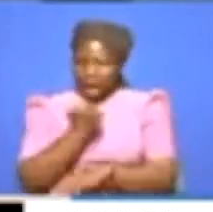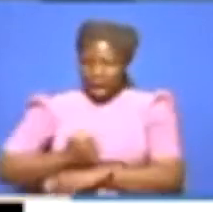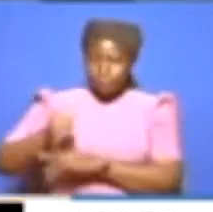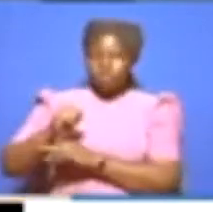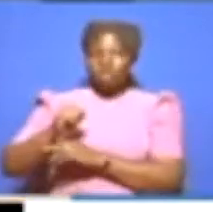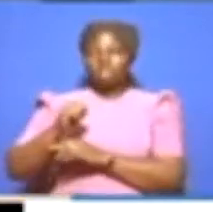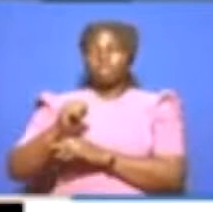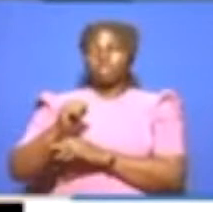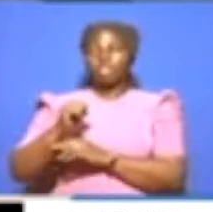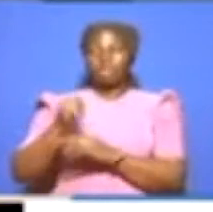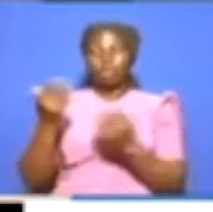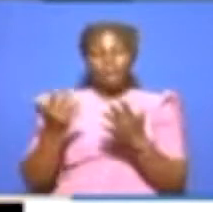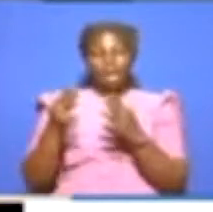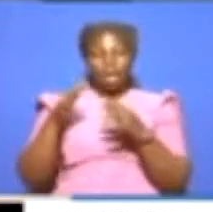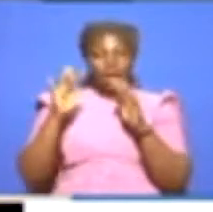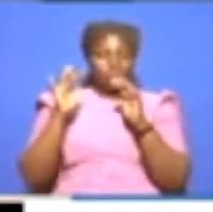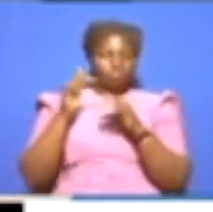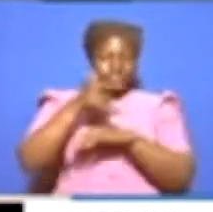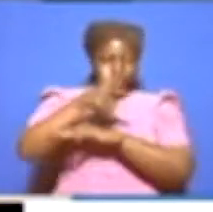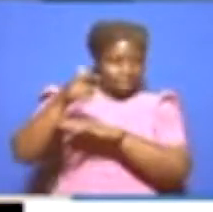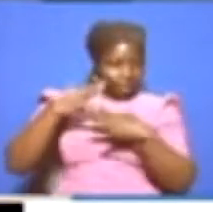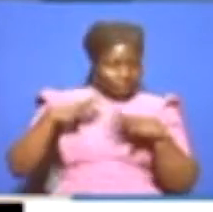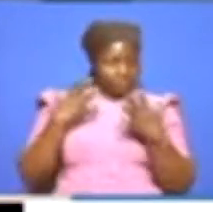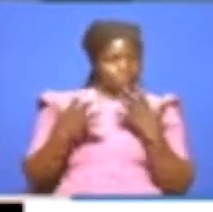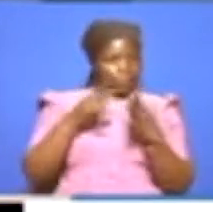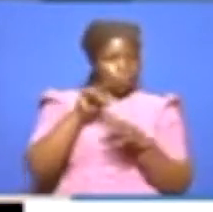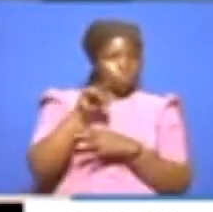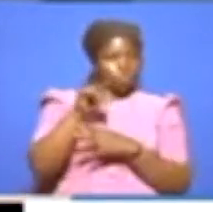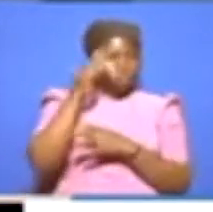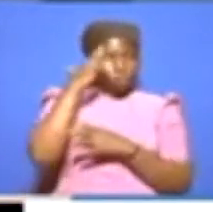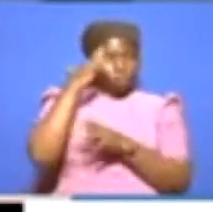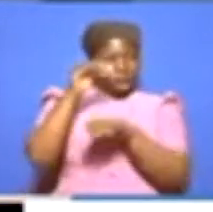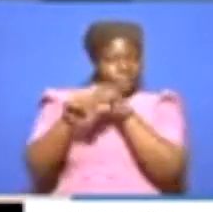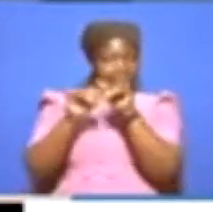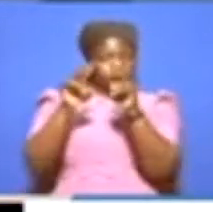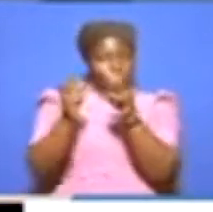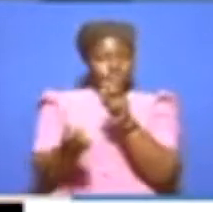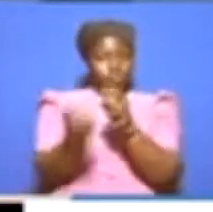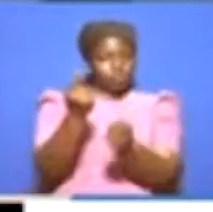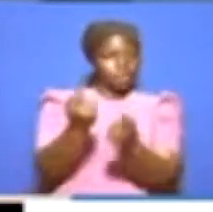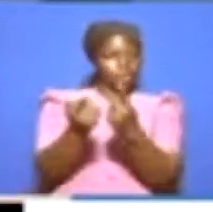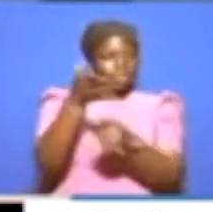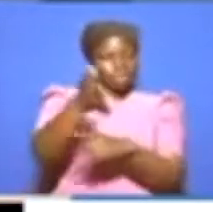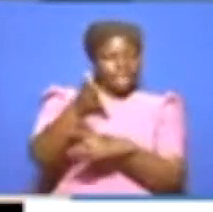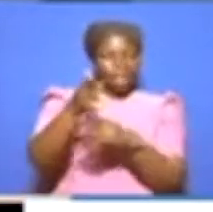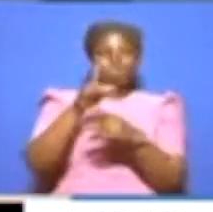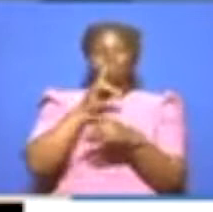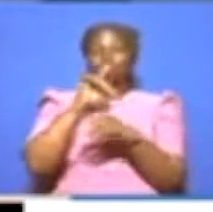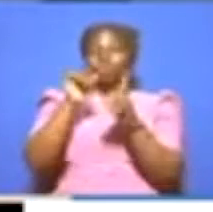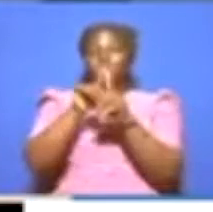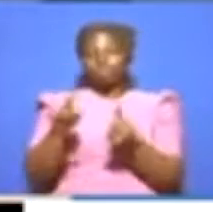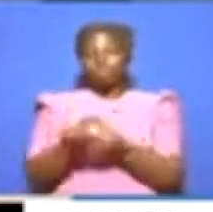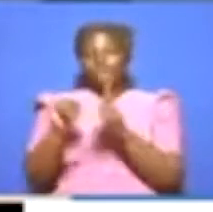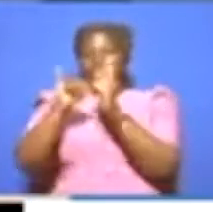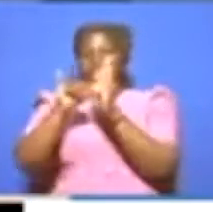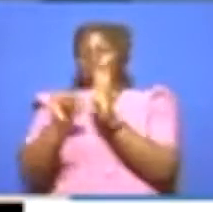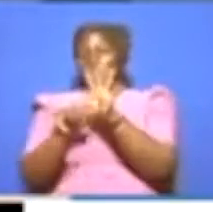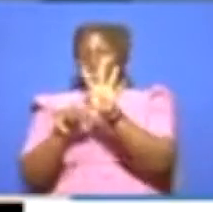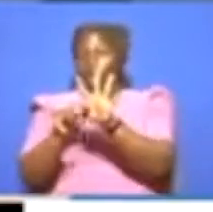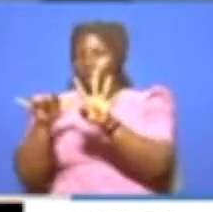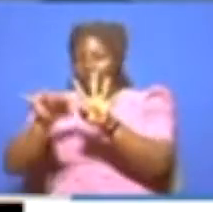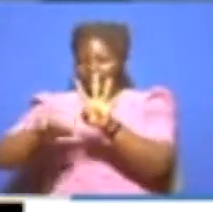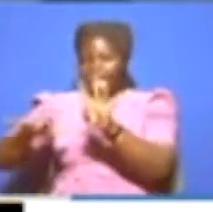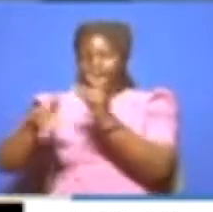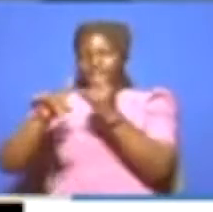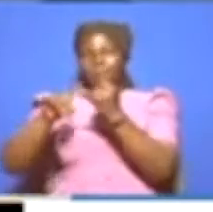media people, you probably relate with the issues raised there. And they identified, in a nutshell, four areas. One of them is the fact